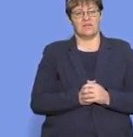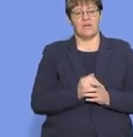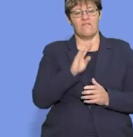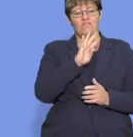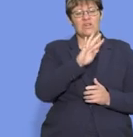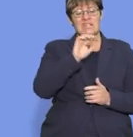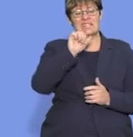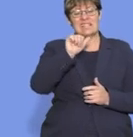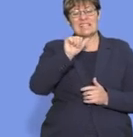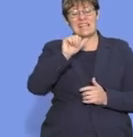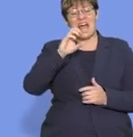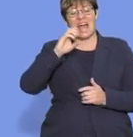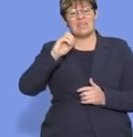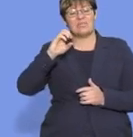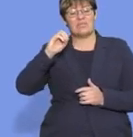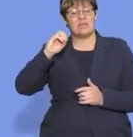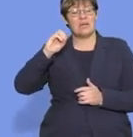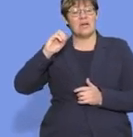$4,600 million years ago,